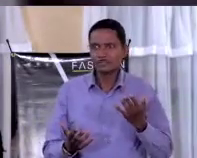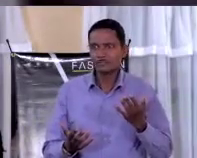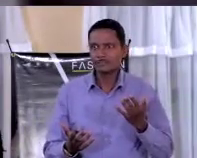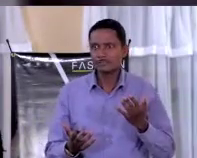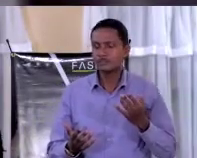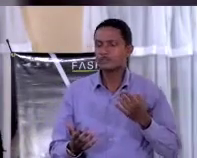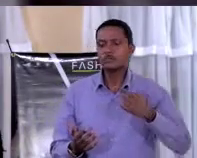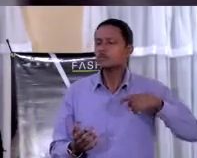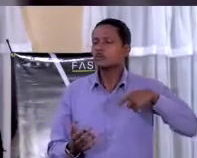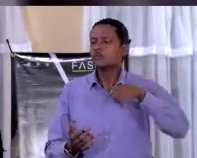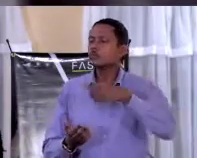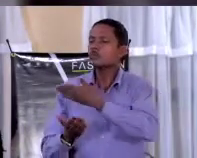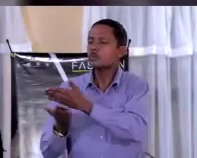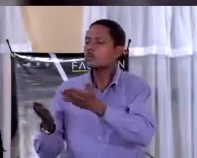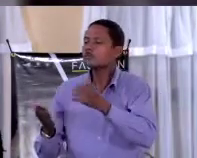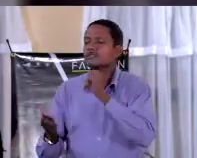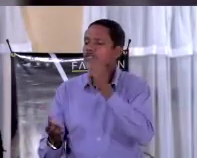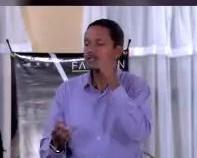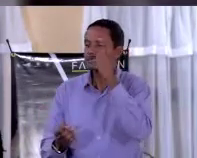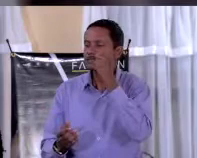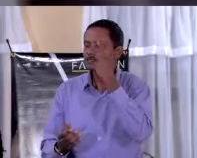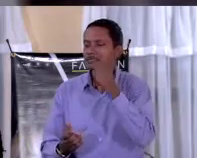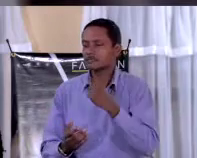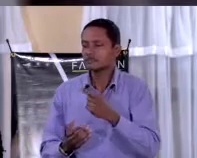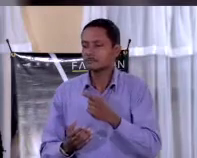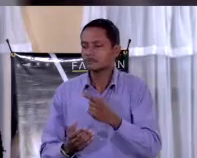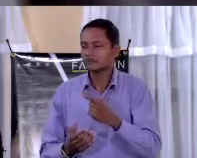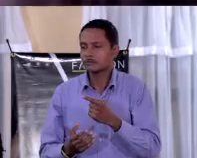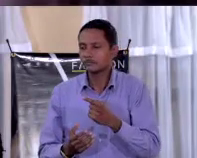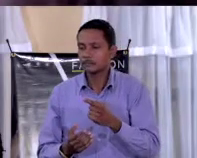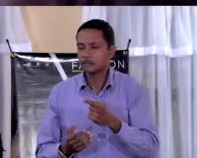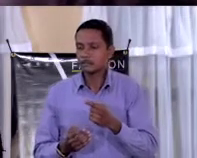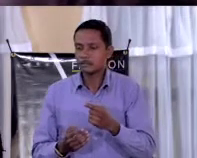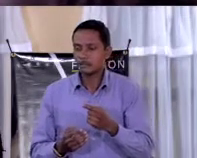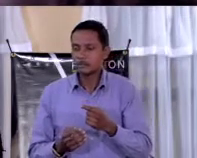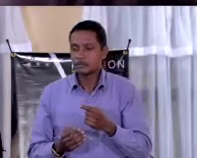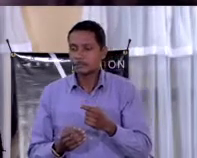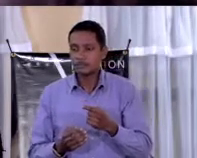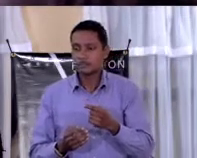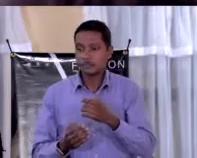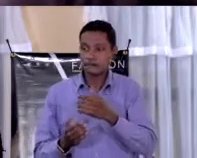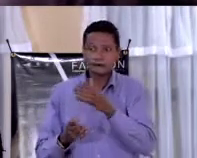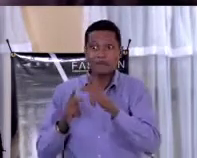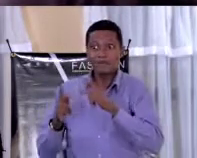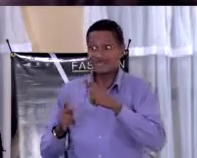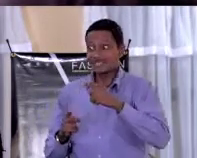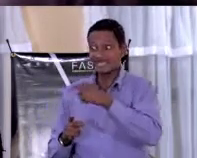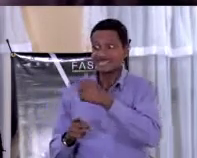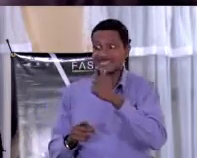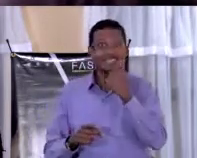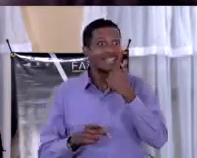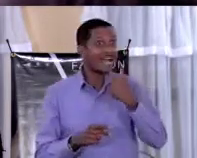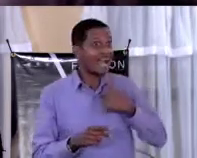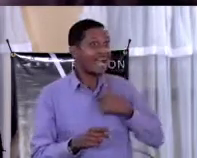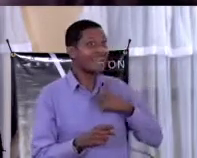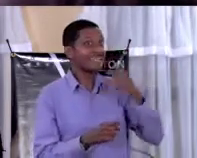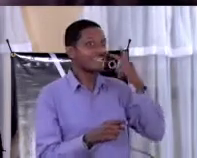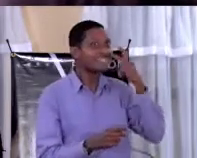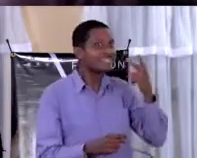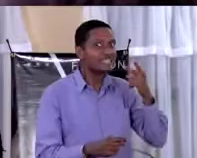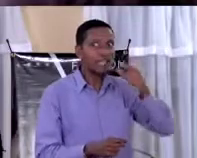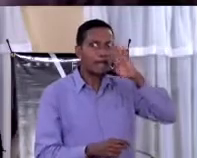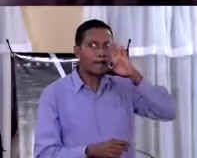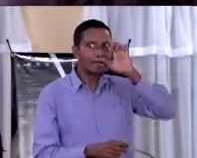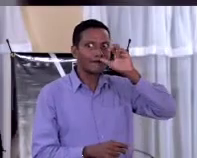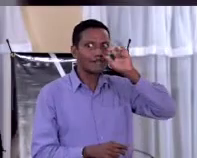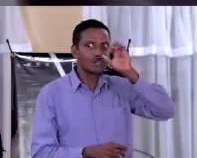not success, at least not to me. The Caribbean success to me has to be defined by the industry as to what we see this